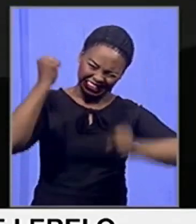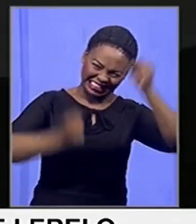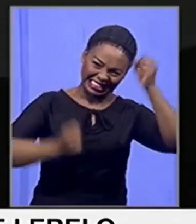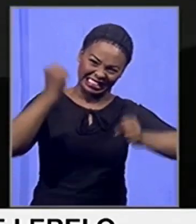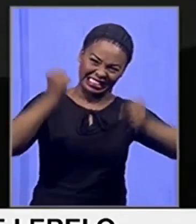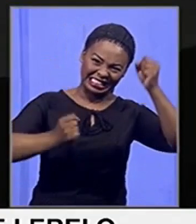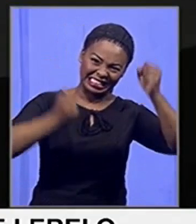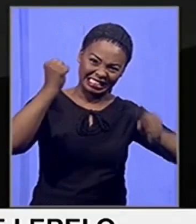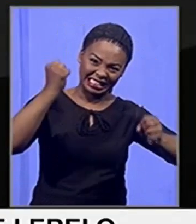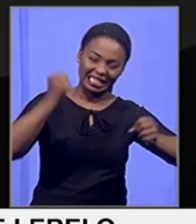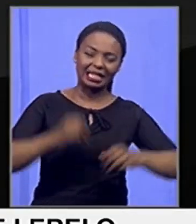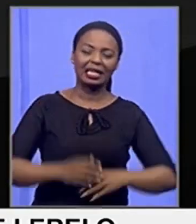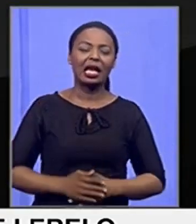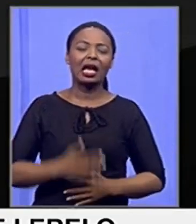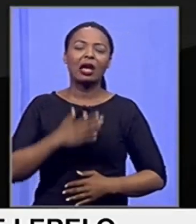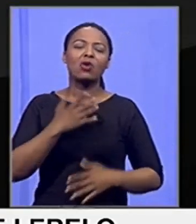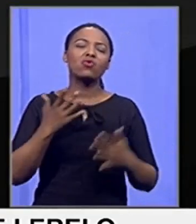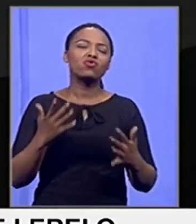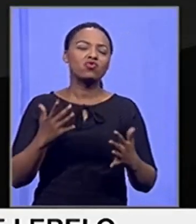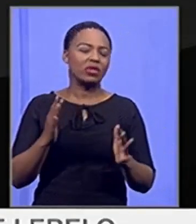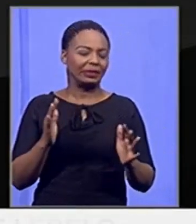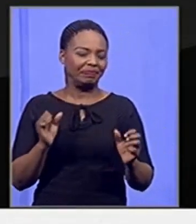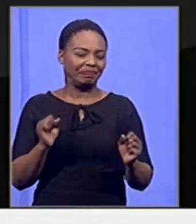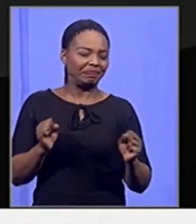Mmele ona o shitlehile ka morao ga